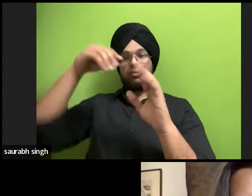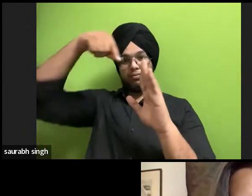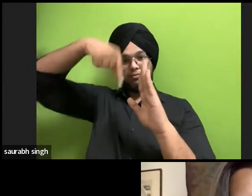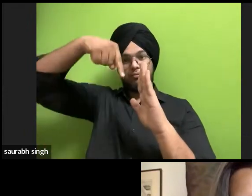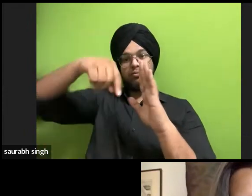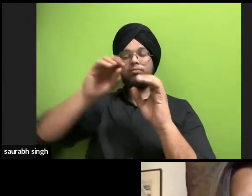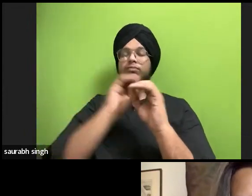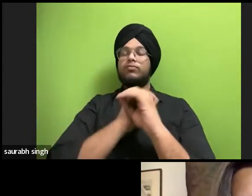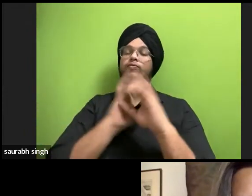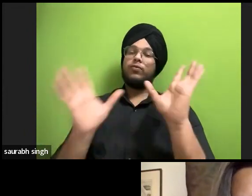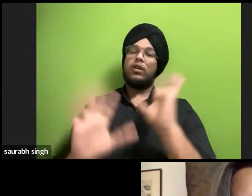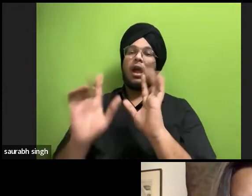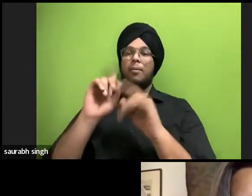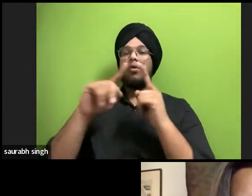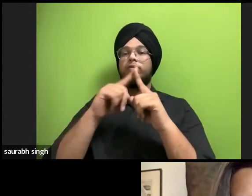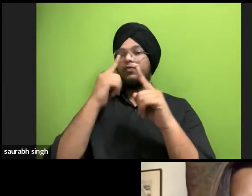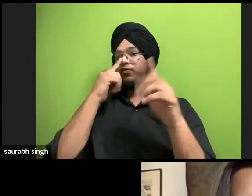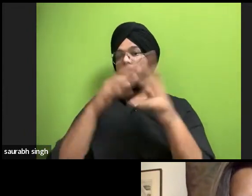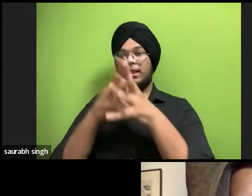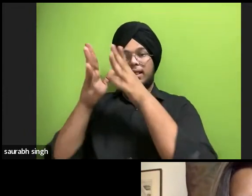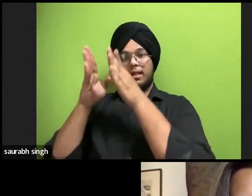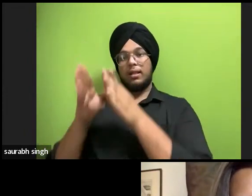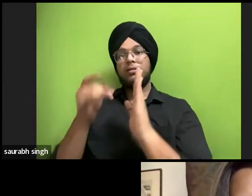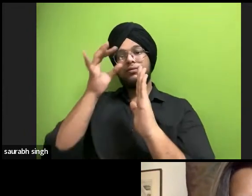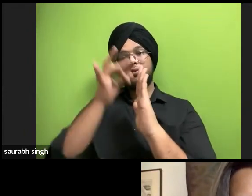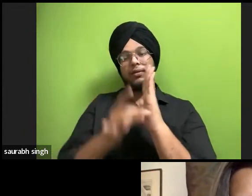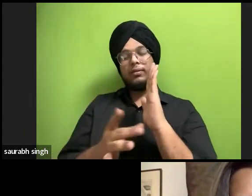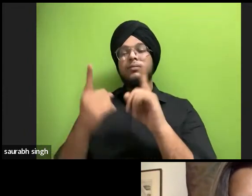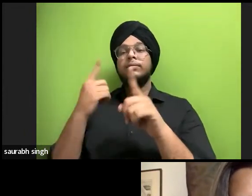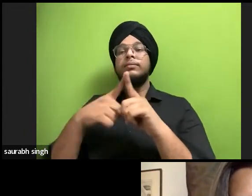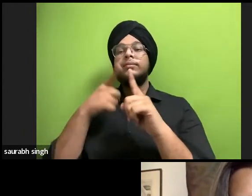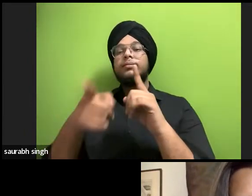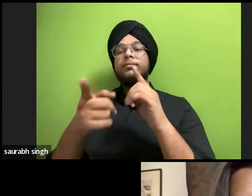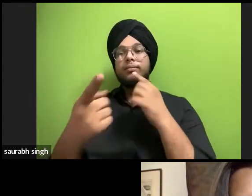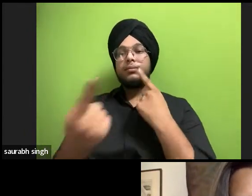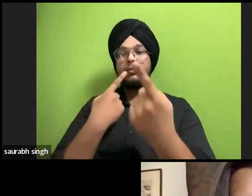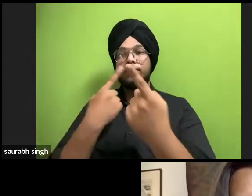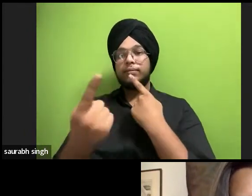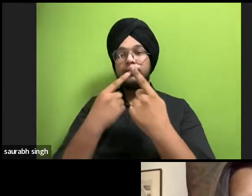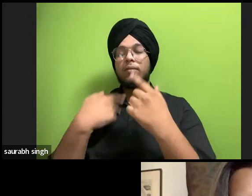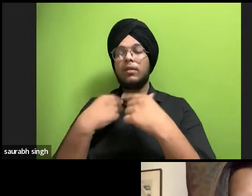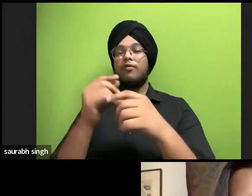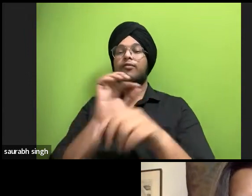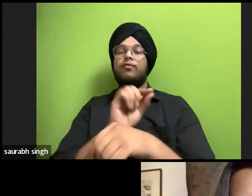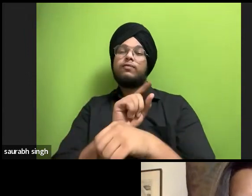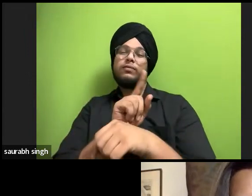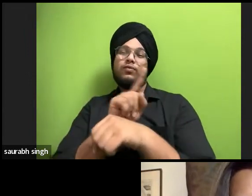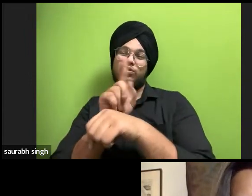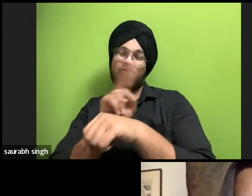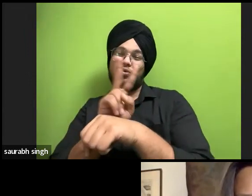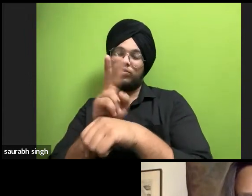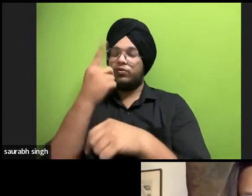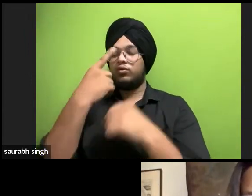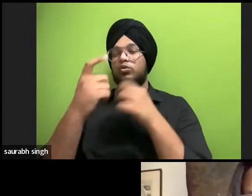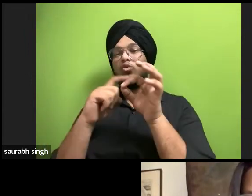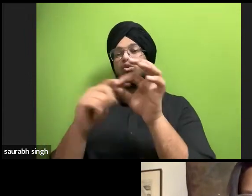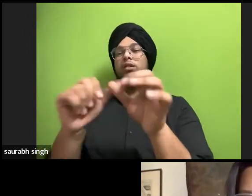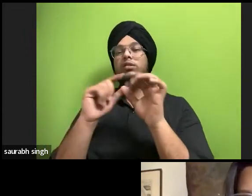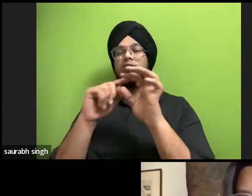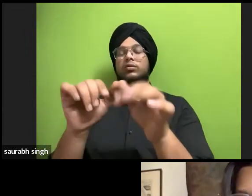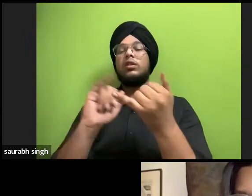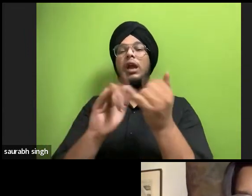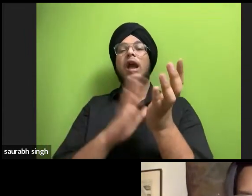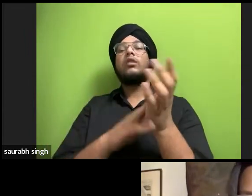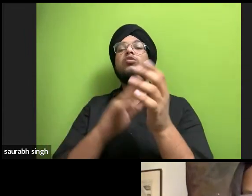chat box. Also a reminder that at the end of this conversation, we have a few minutes for questions. So do send them into us